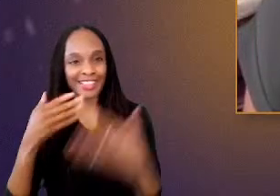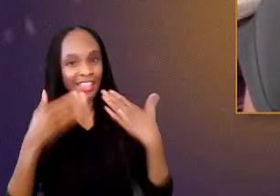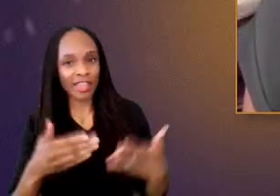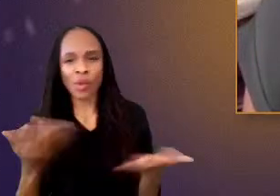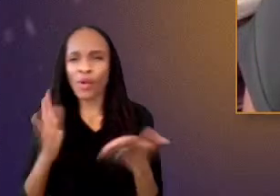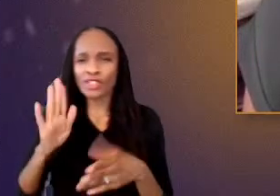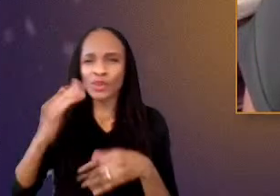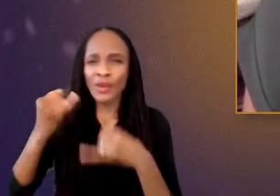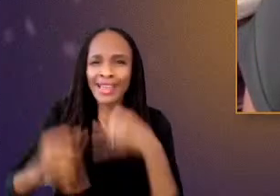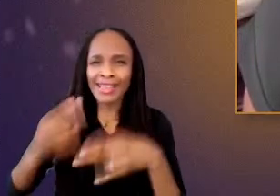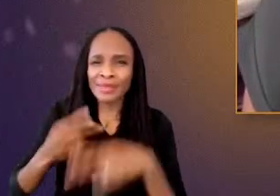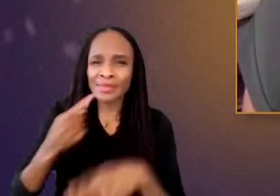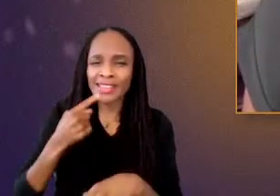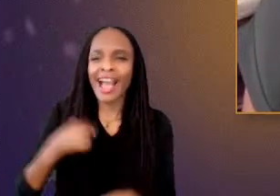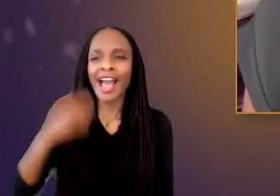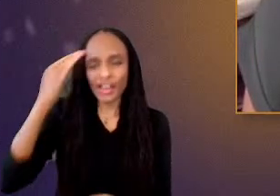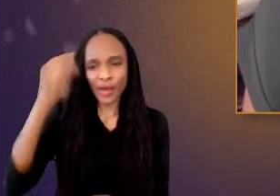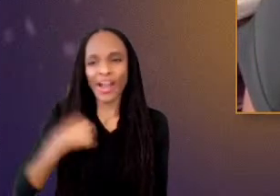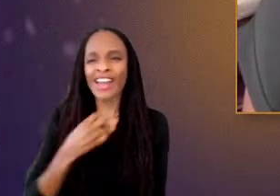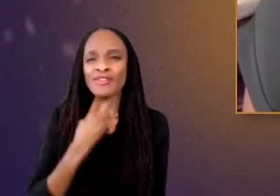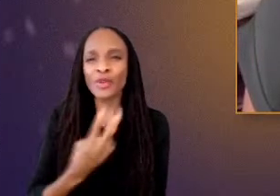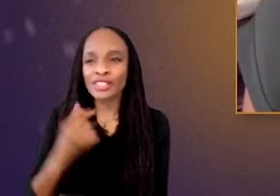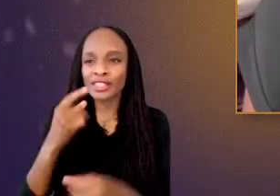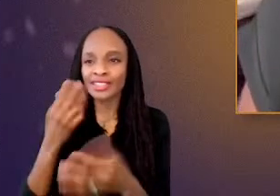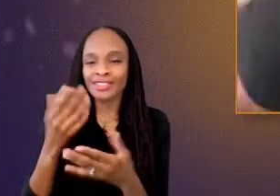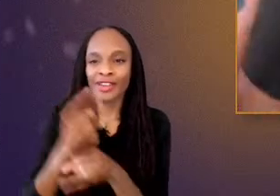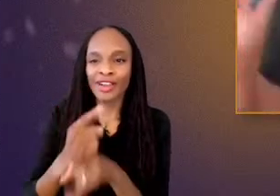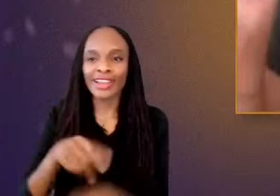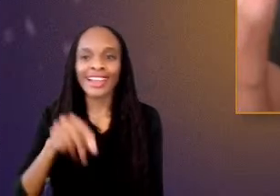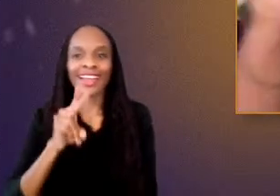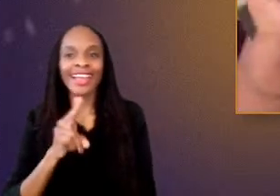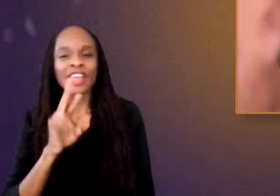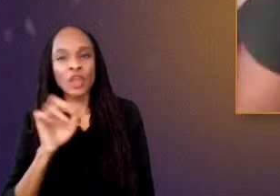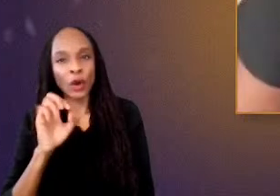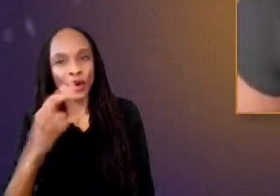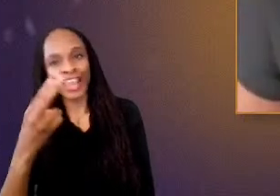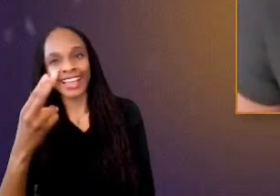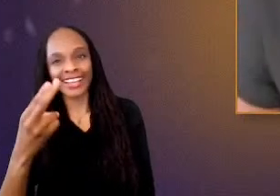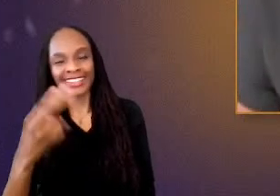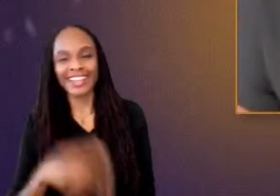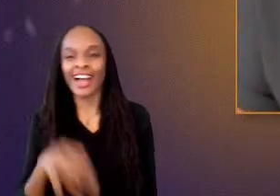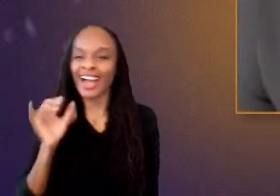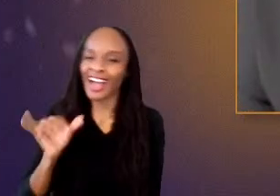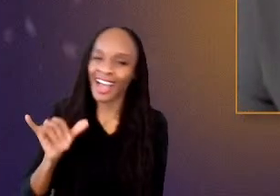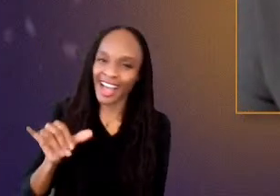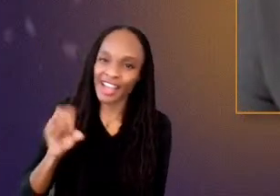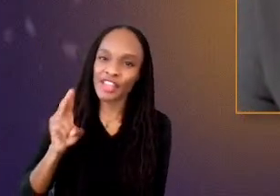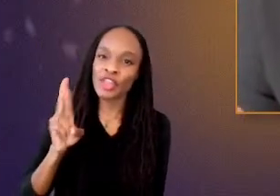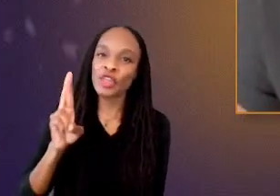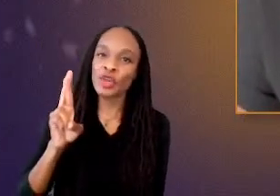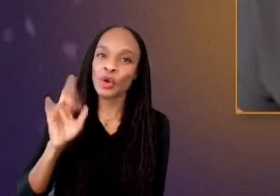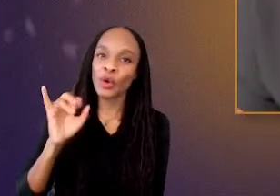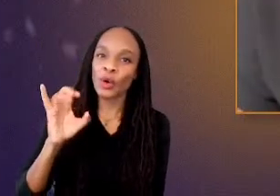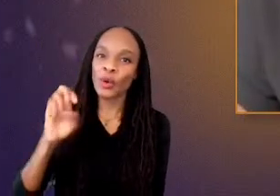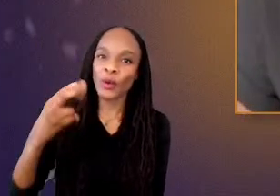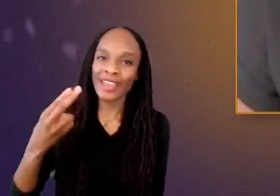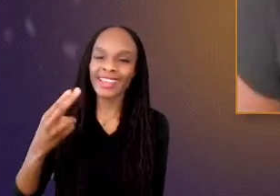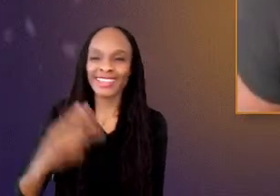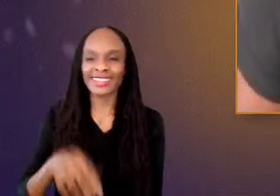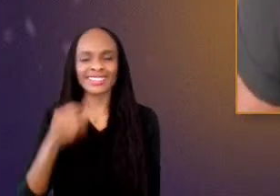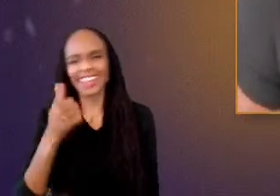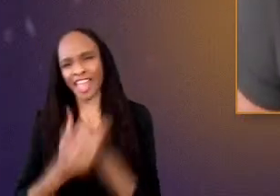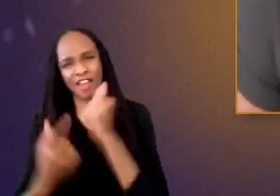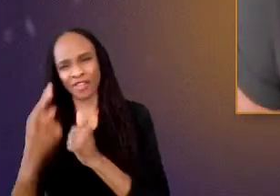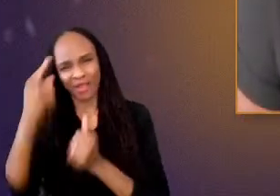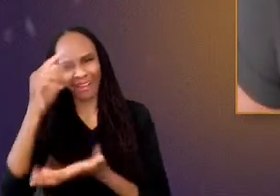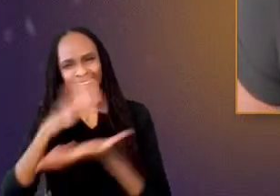last name. I know I got it wrong. Say your last Urich. Name. Urich. Urich. Urich. Thank you. It throws everyone for a loop, so